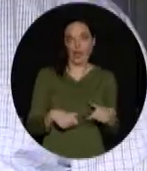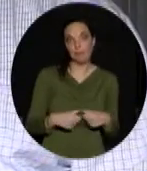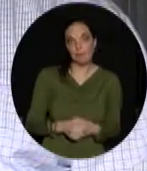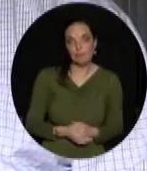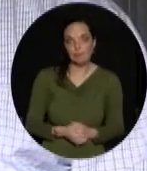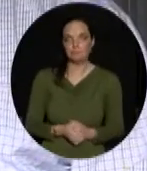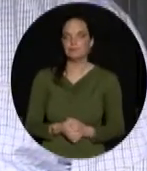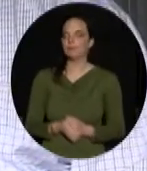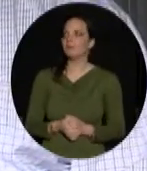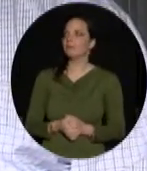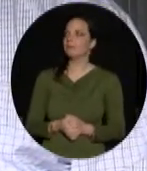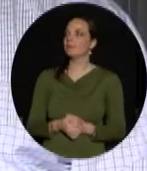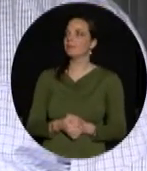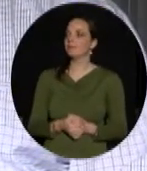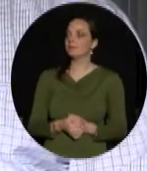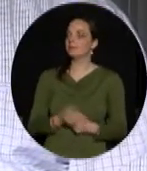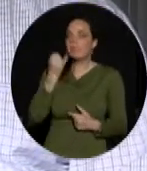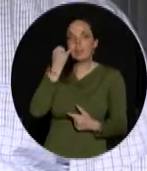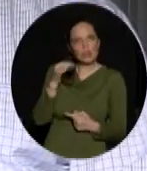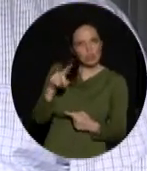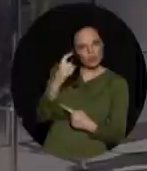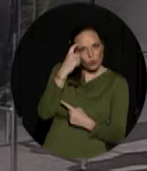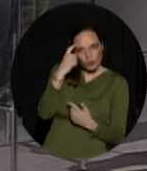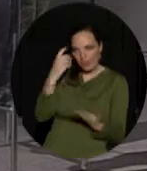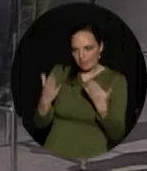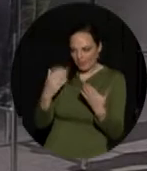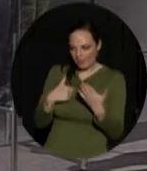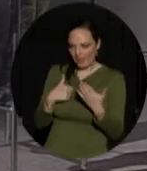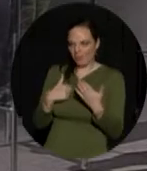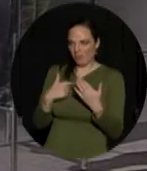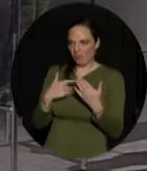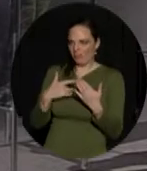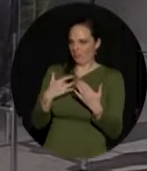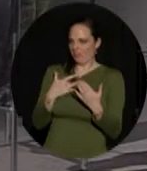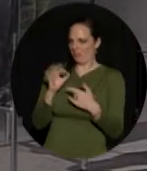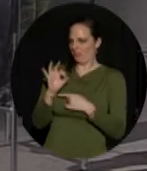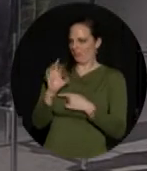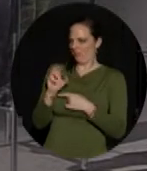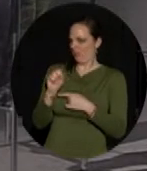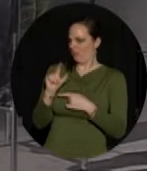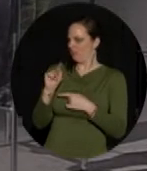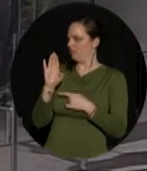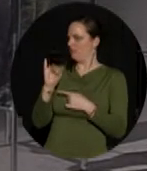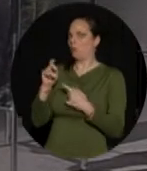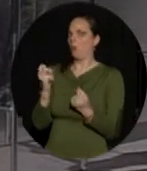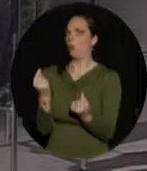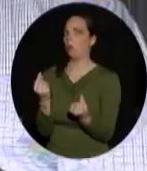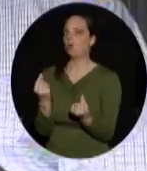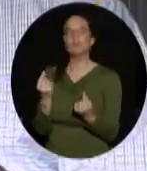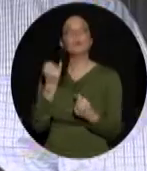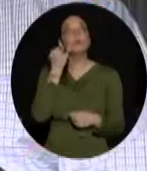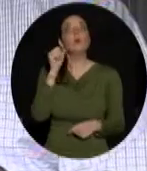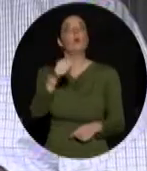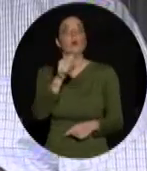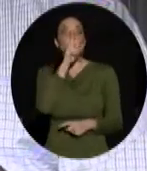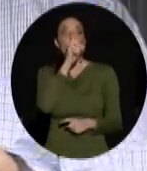guard. Yeah, and what if you think you're having frostbite? What are some signs that we can look for? Definitely, if you